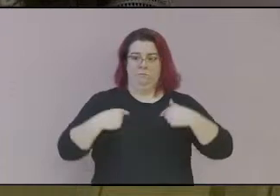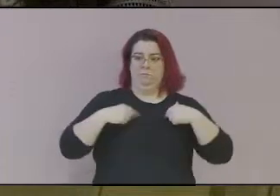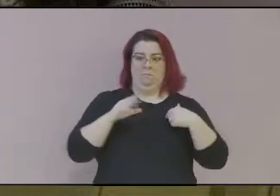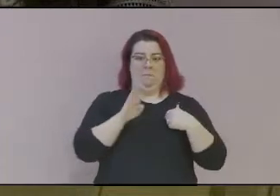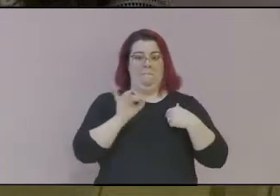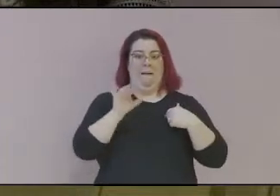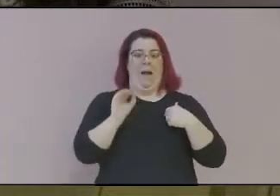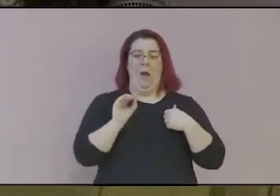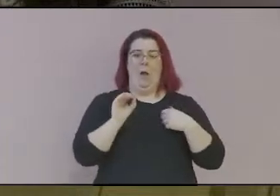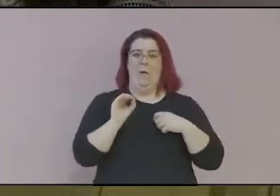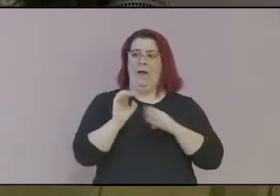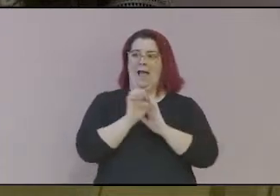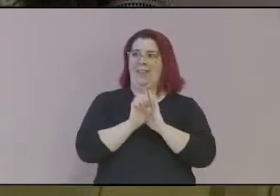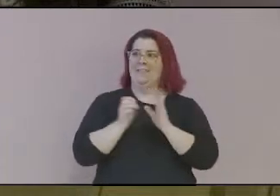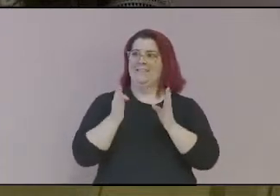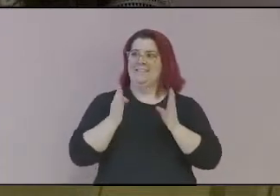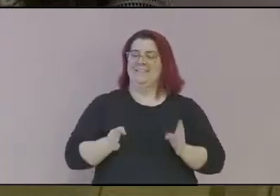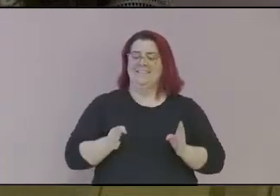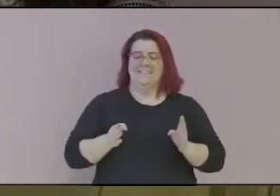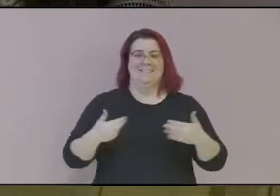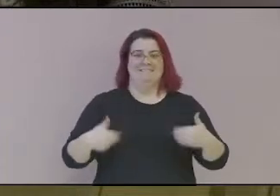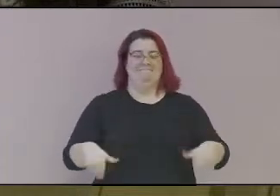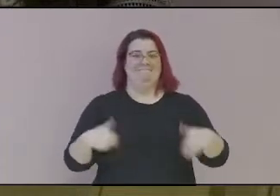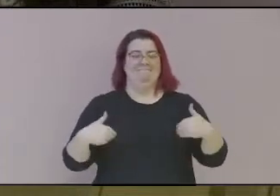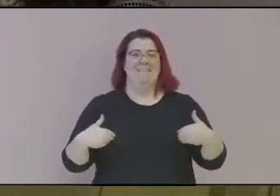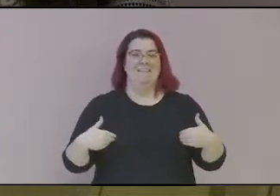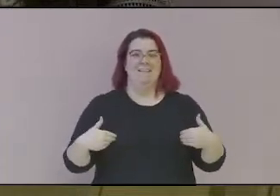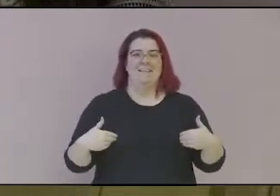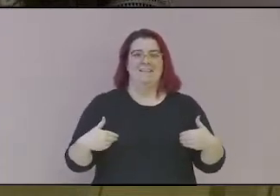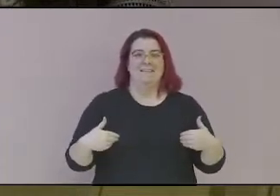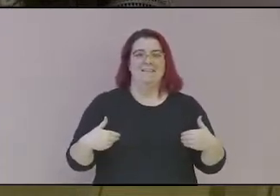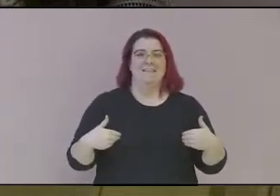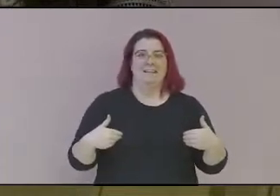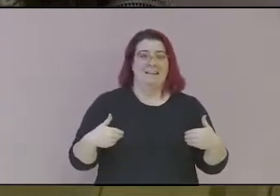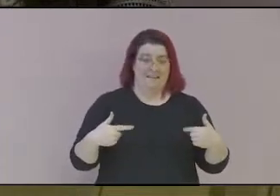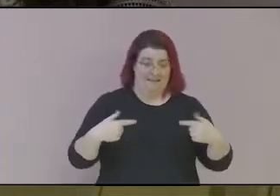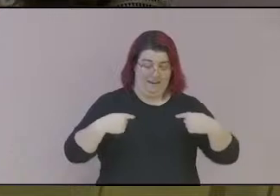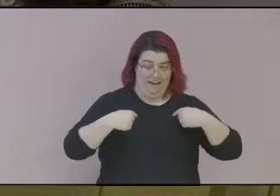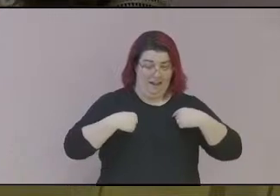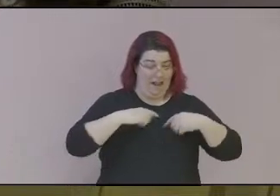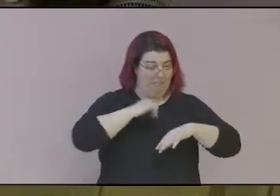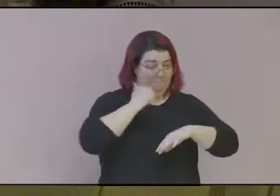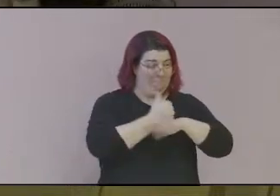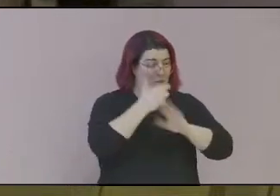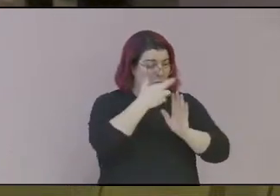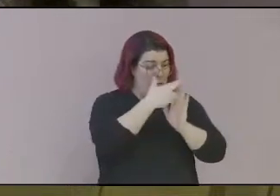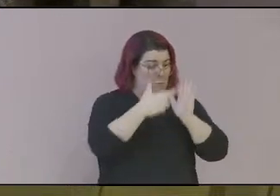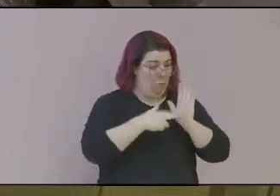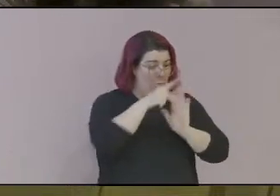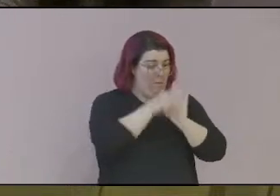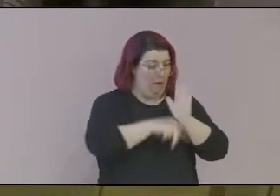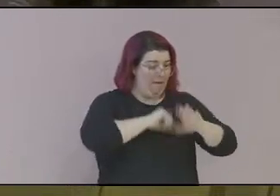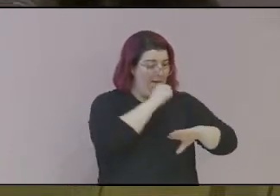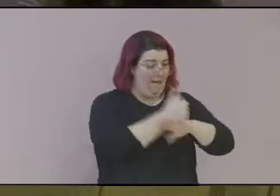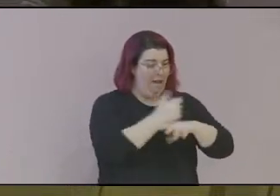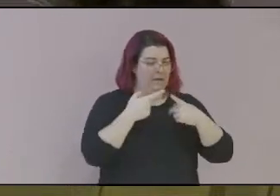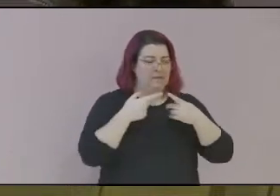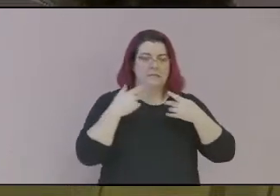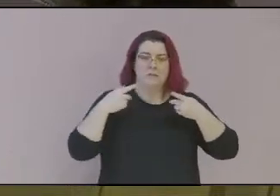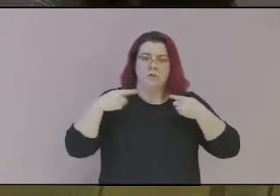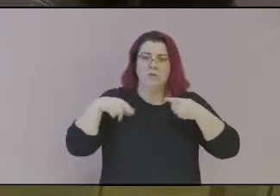an exception even if you make the rules. And I'm wondering if you have any kind of thoughts on